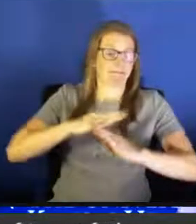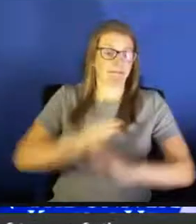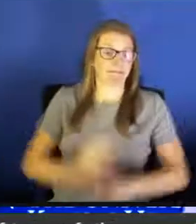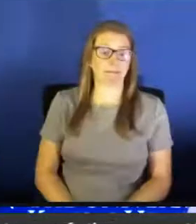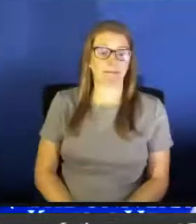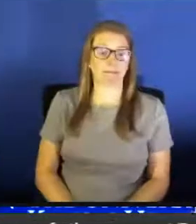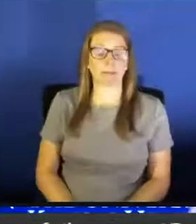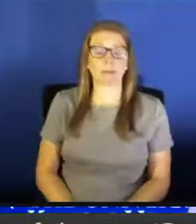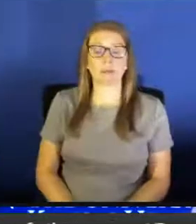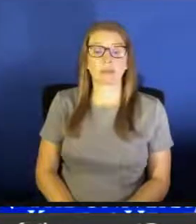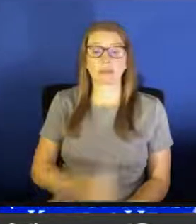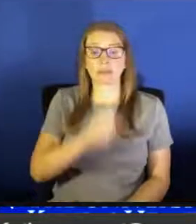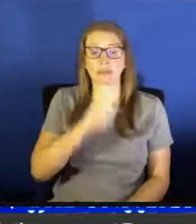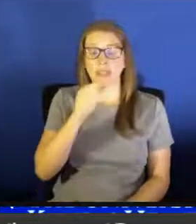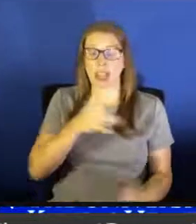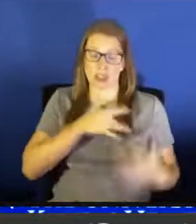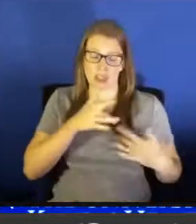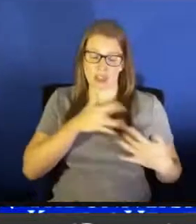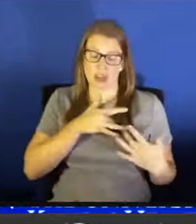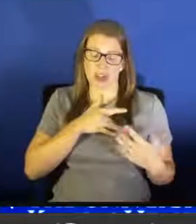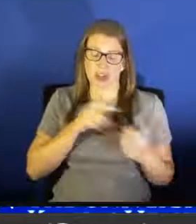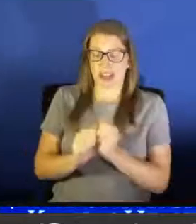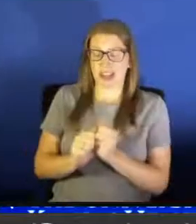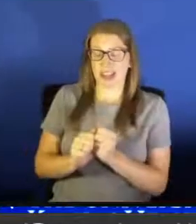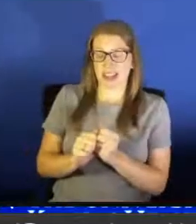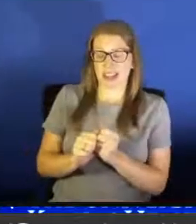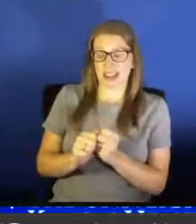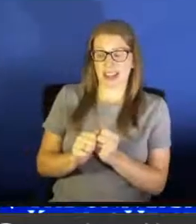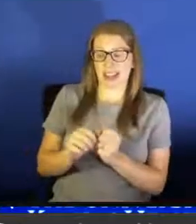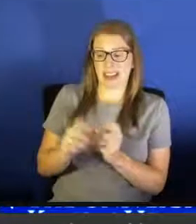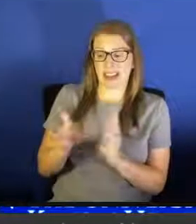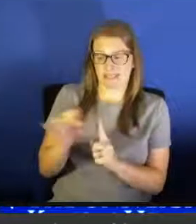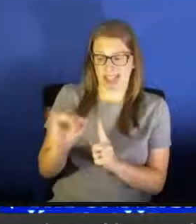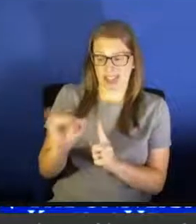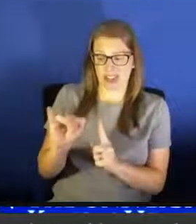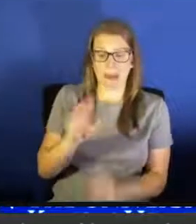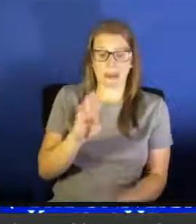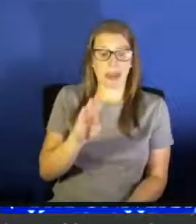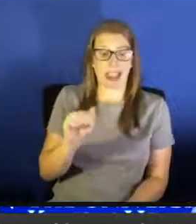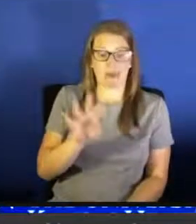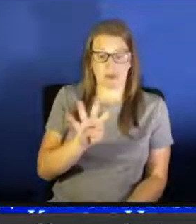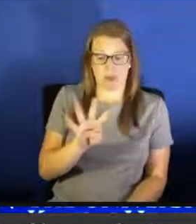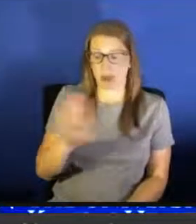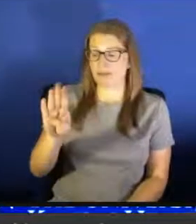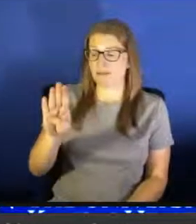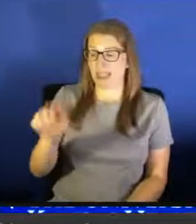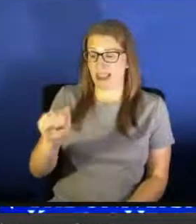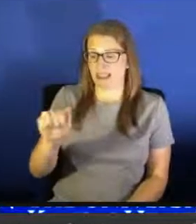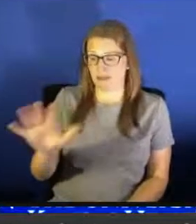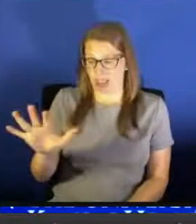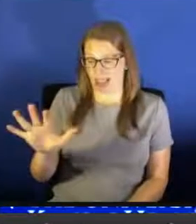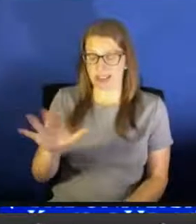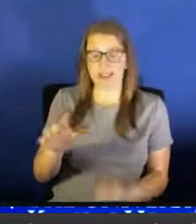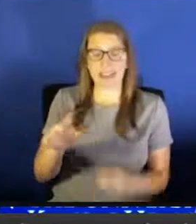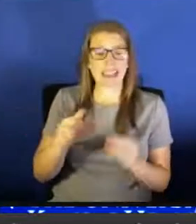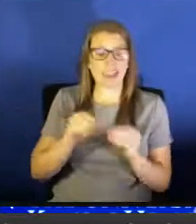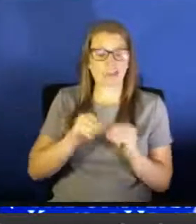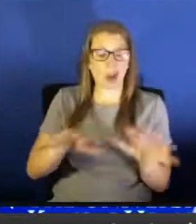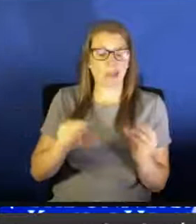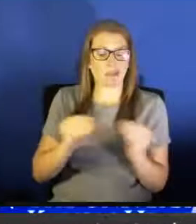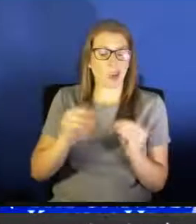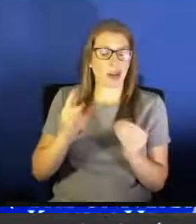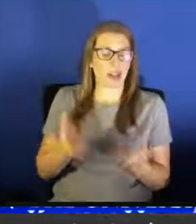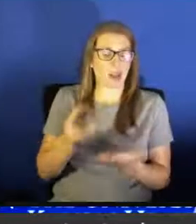concerned about infection. We know that BA4 and BA5 now are increasing in the United States, but overall what we haven't seen is that